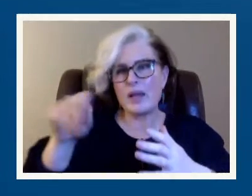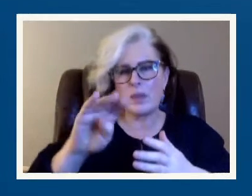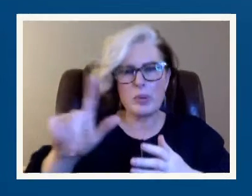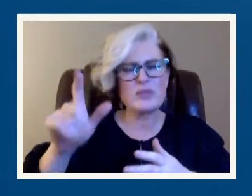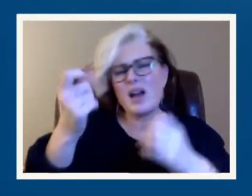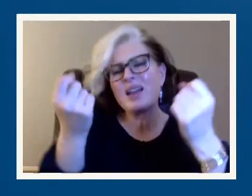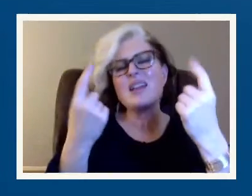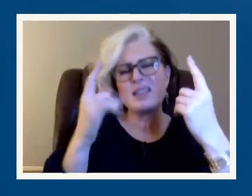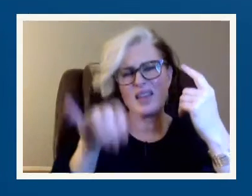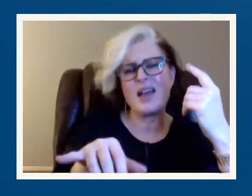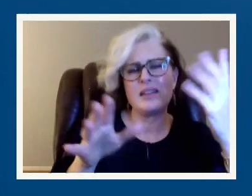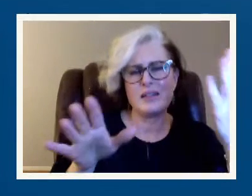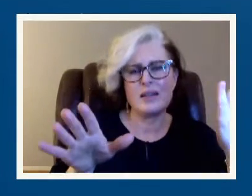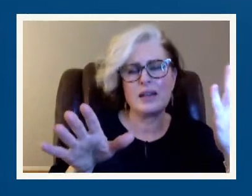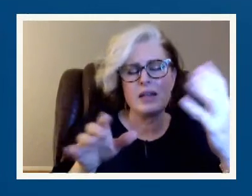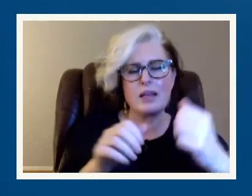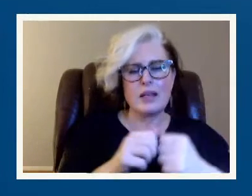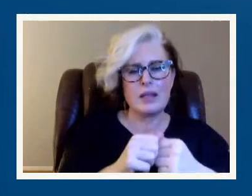But